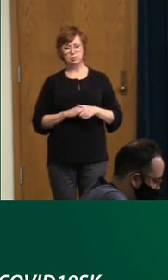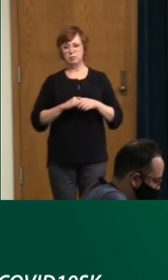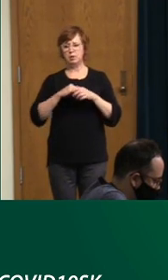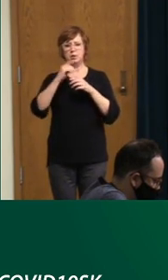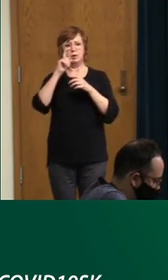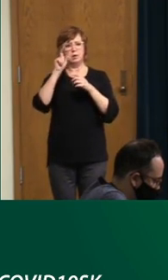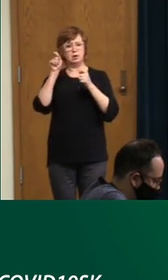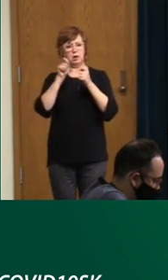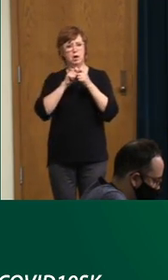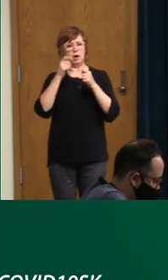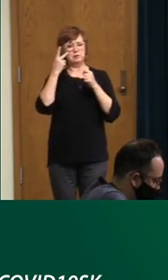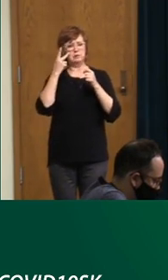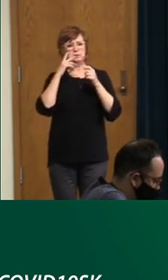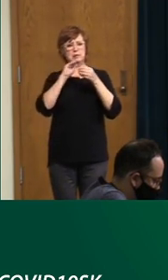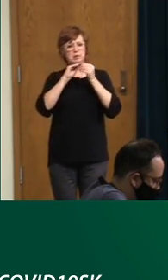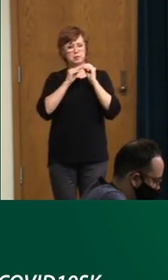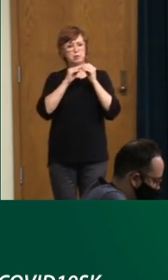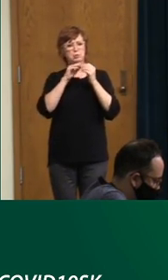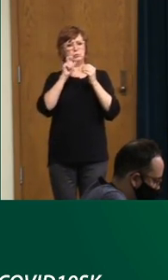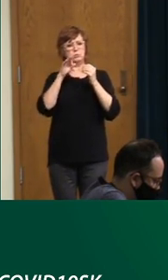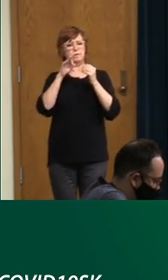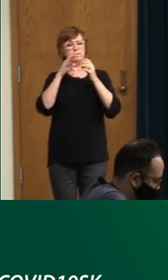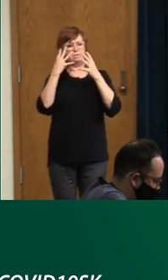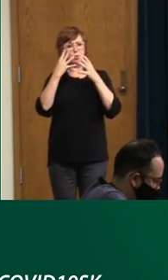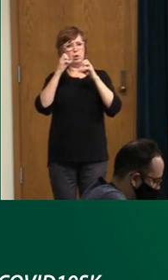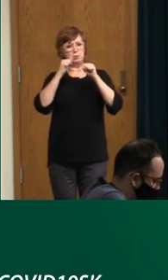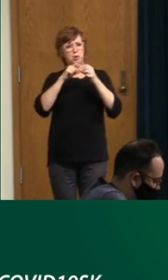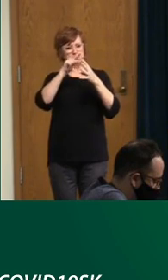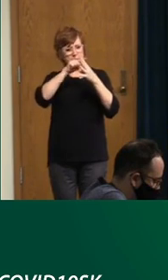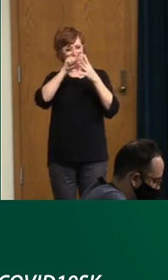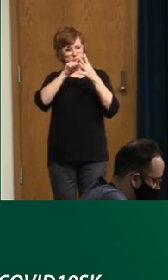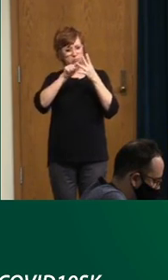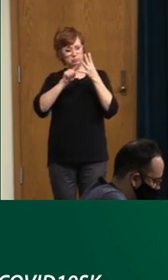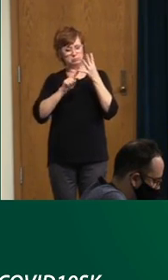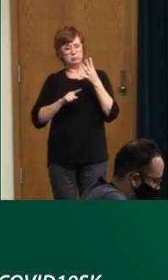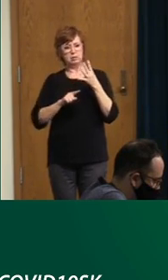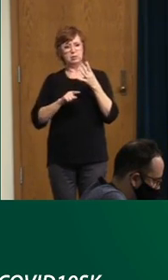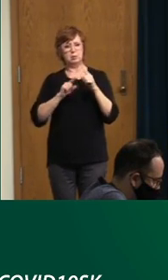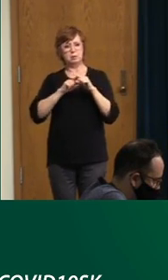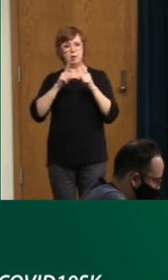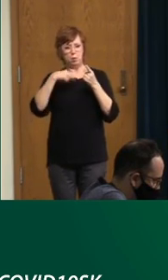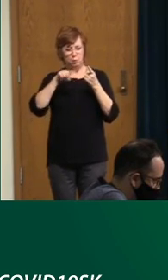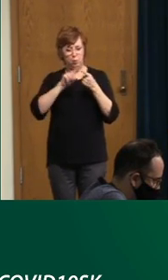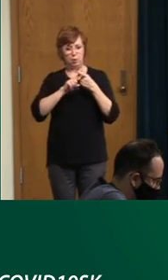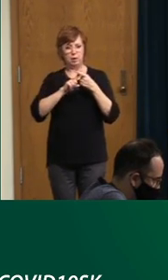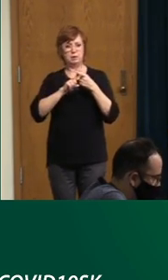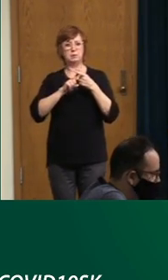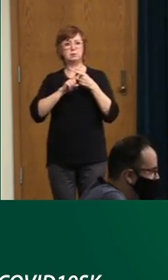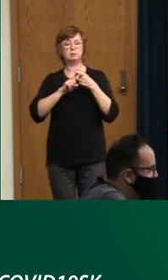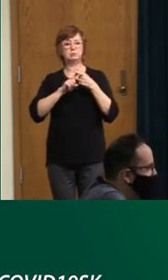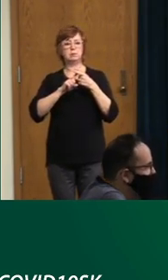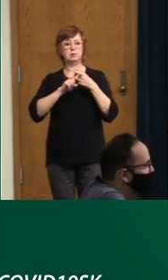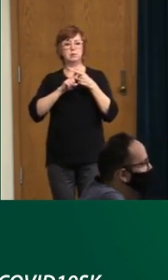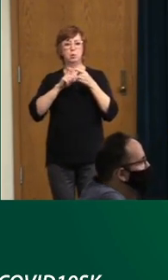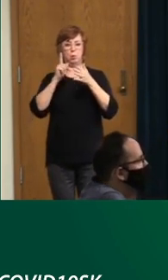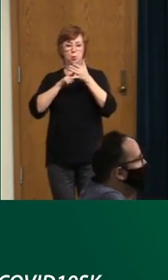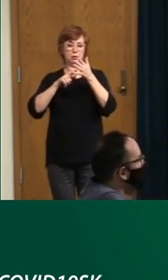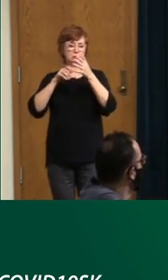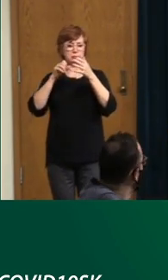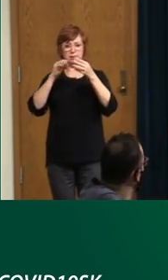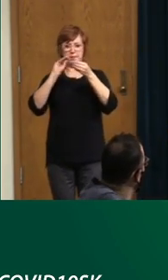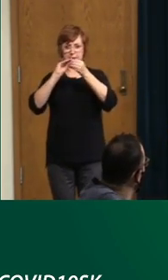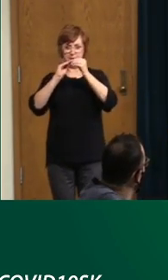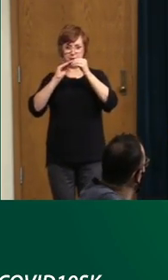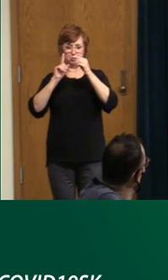a certain rate per 100,000, where people really start to take this more seriously? So my cutoff for sitting up